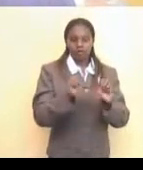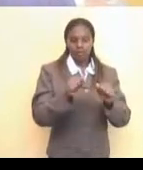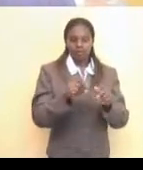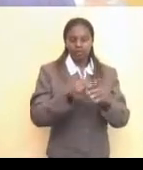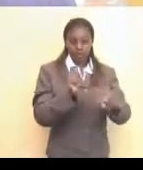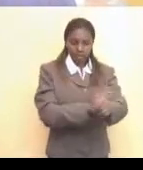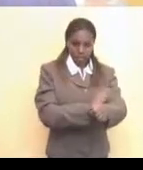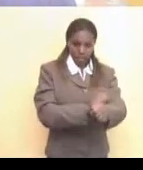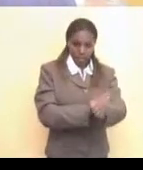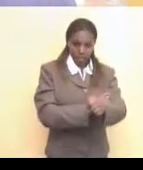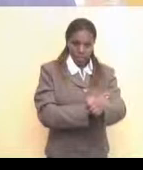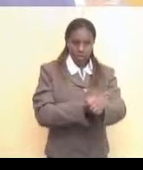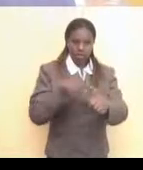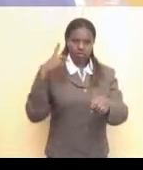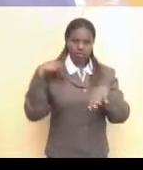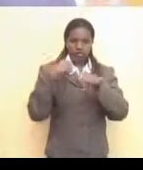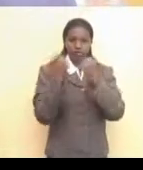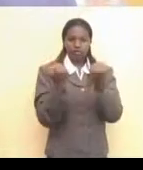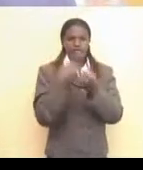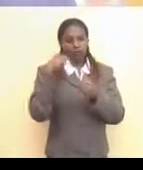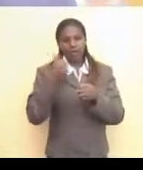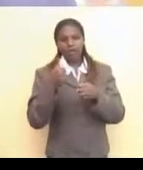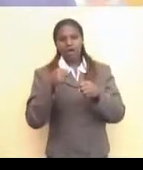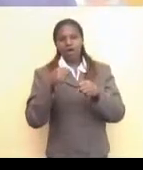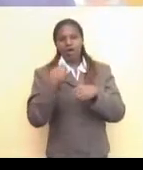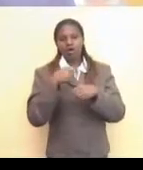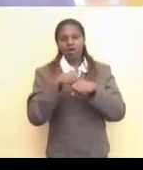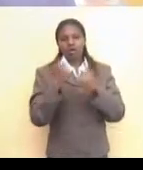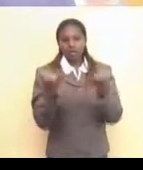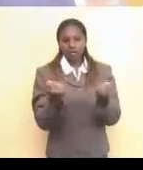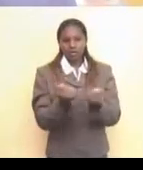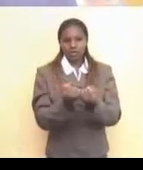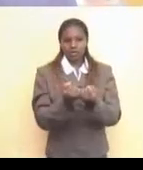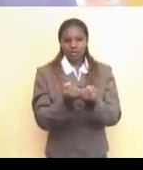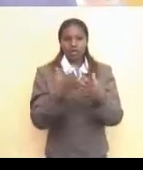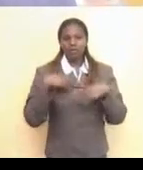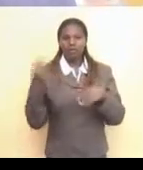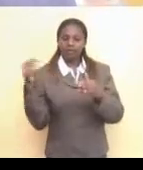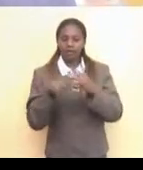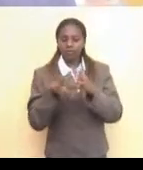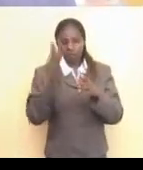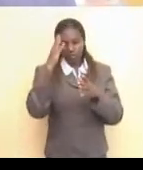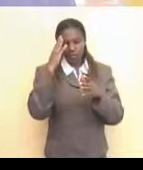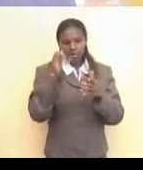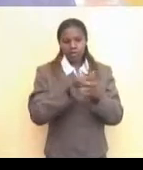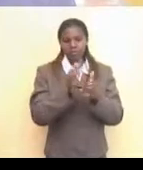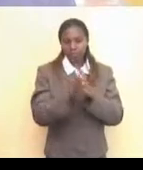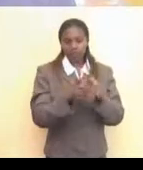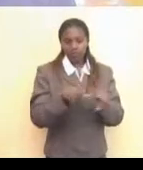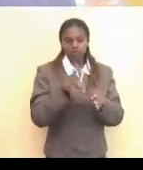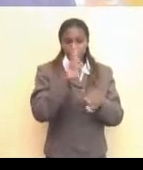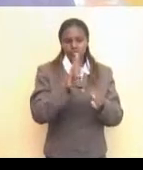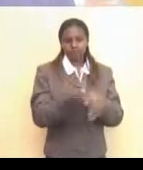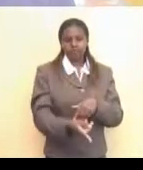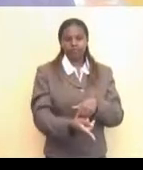to train paralegals for other organizations who have shown interest, because people have come to realize that the program is very